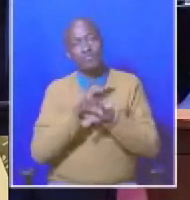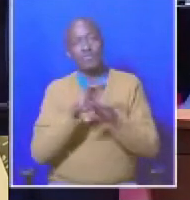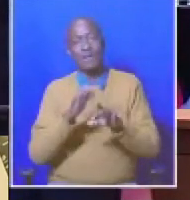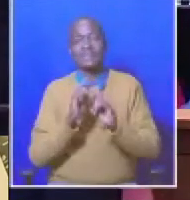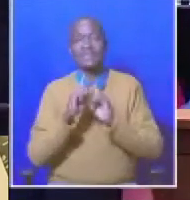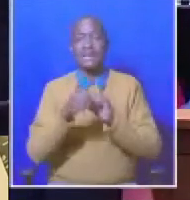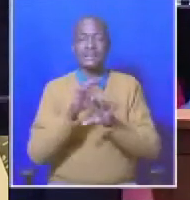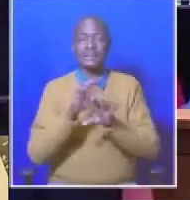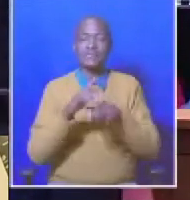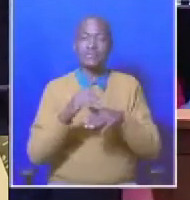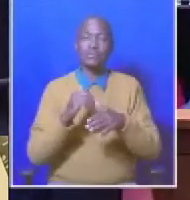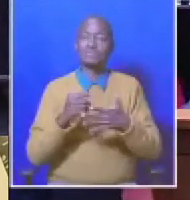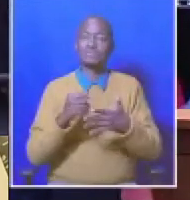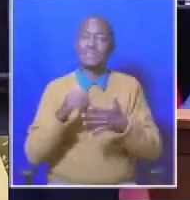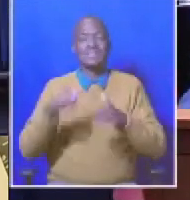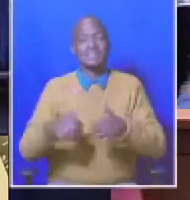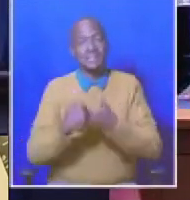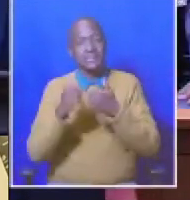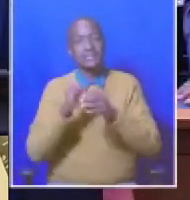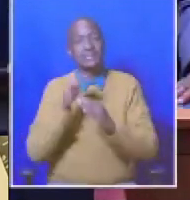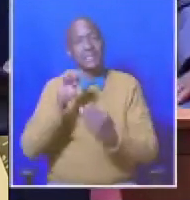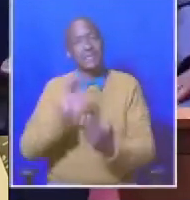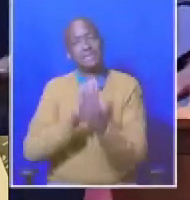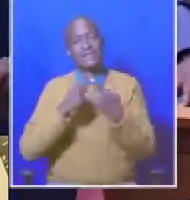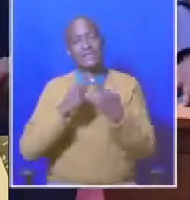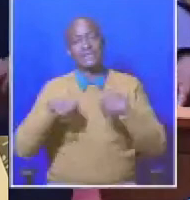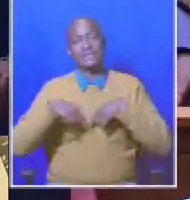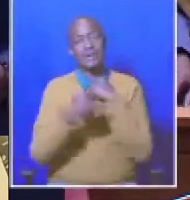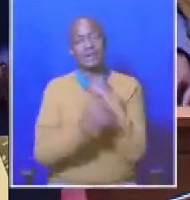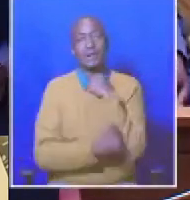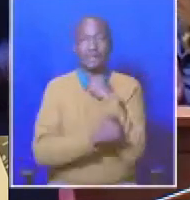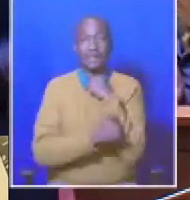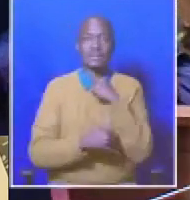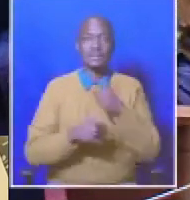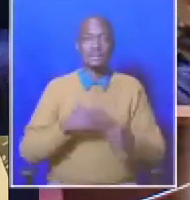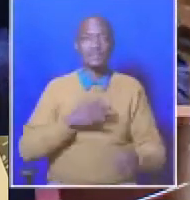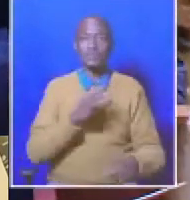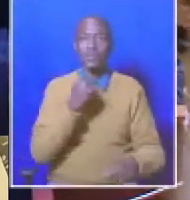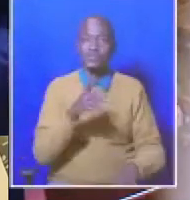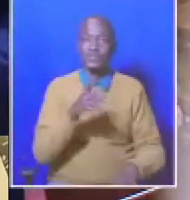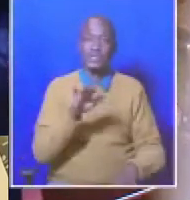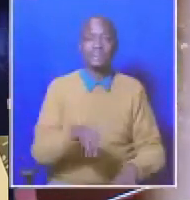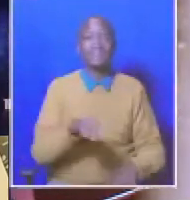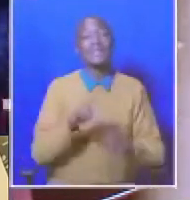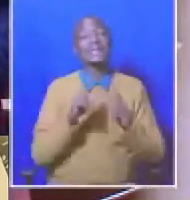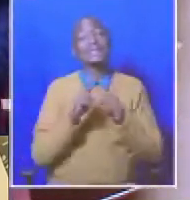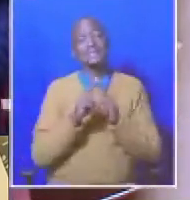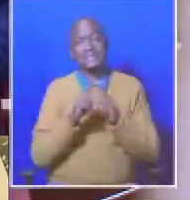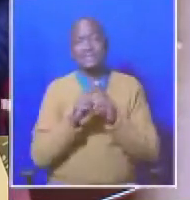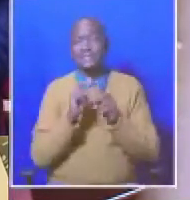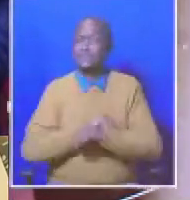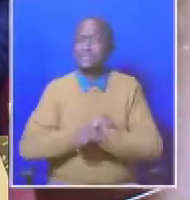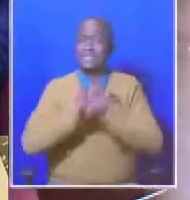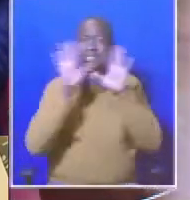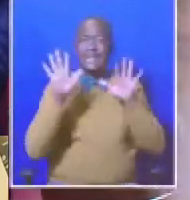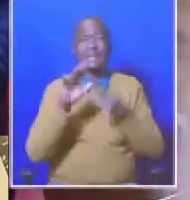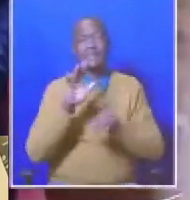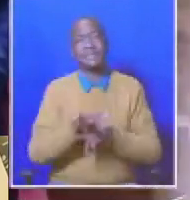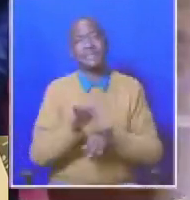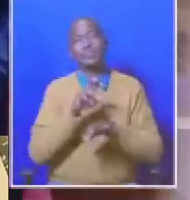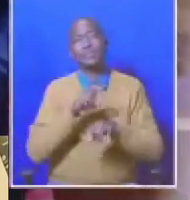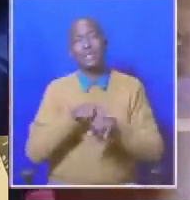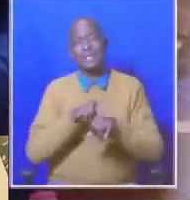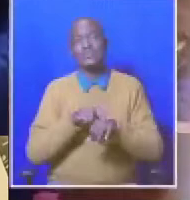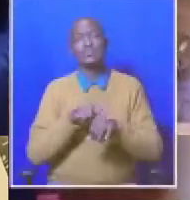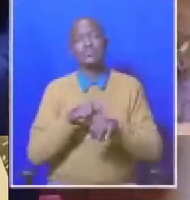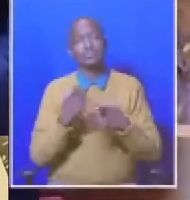to face our country. And I want to say that also it is clear that we need to do more decisive